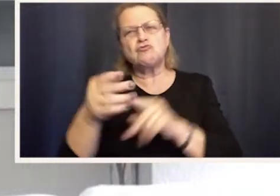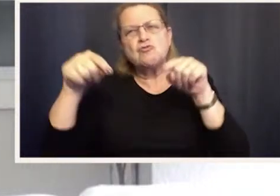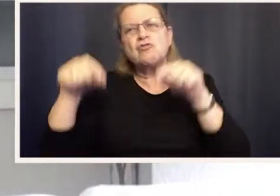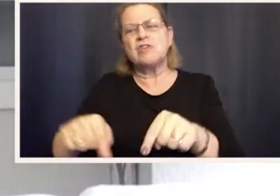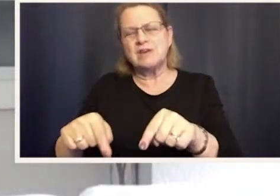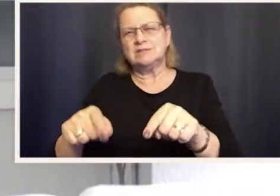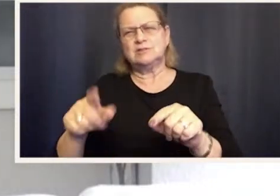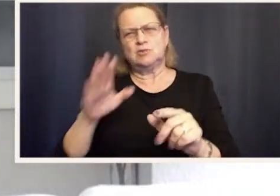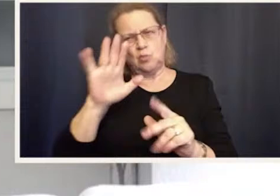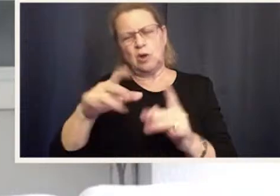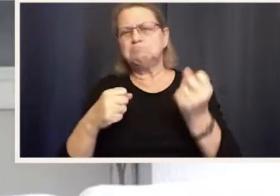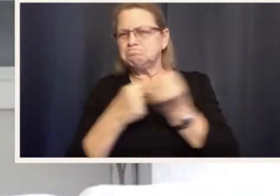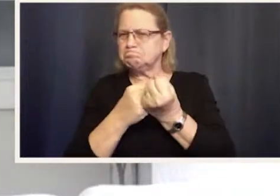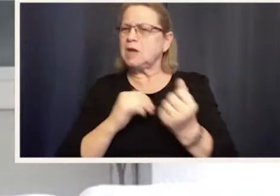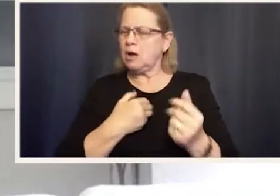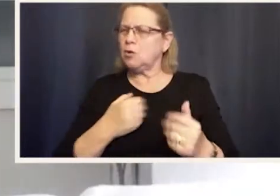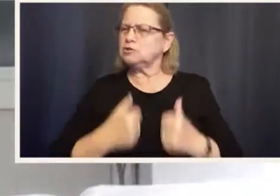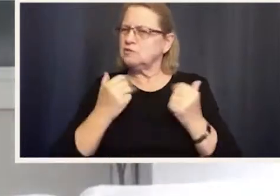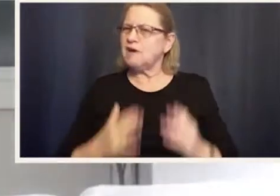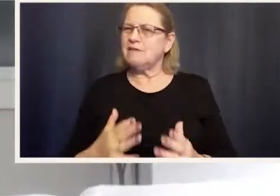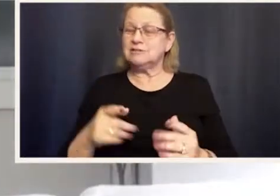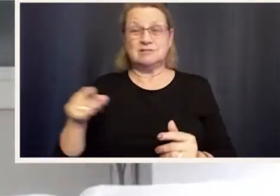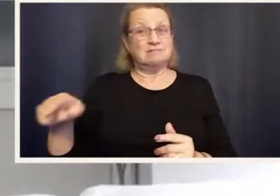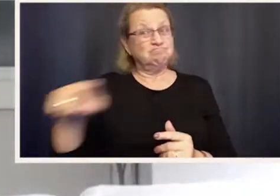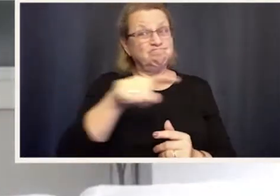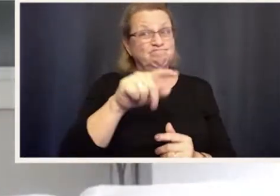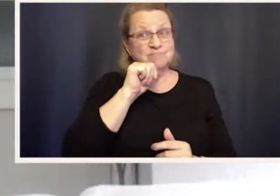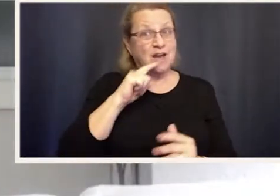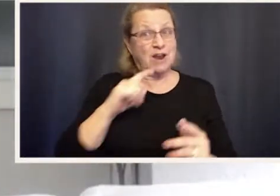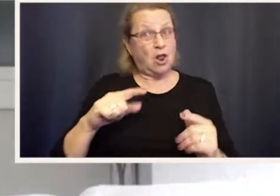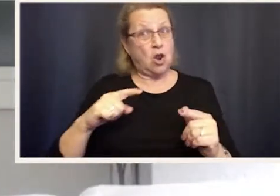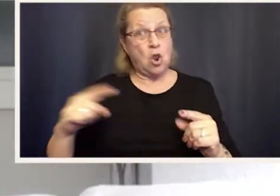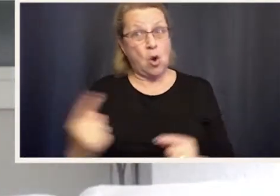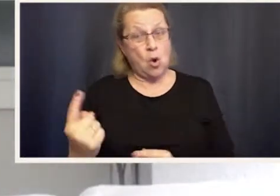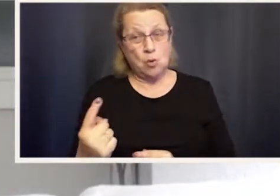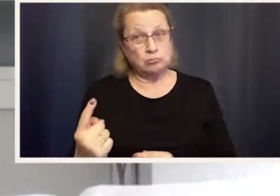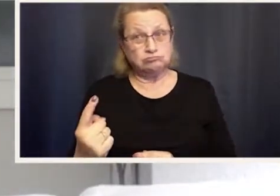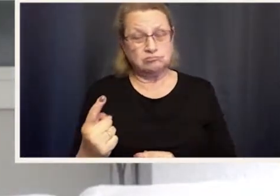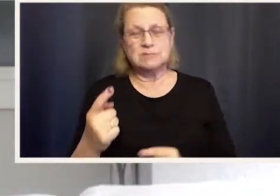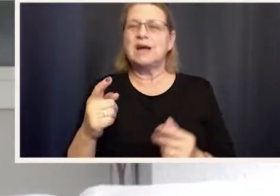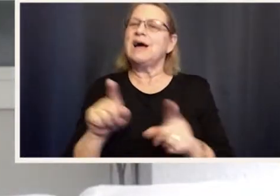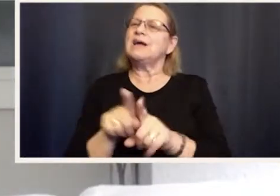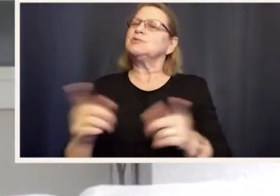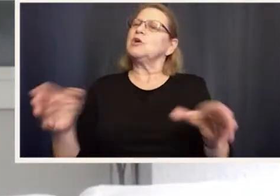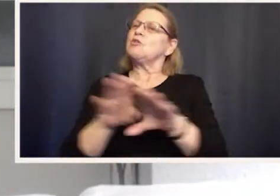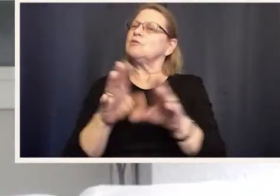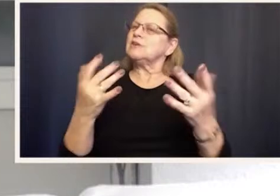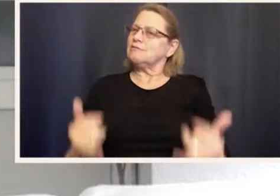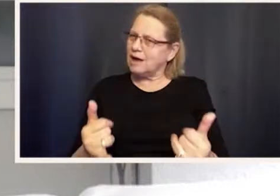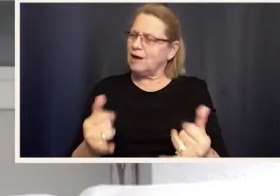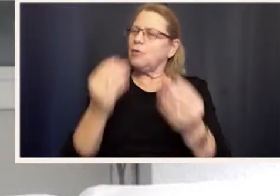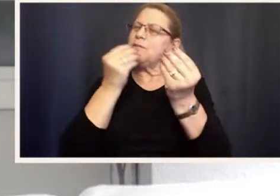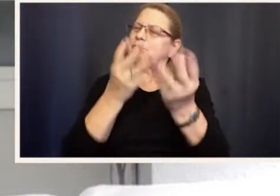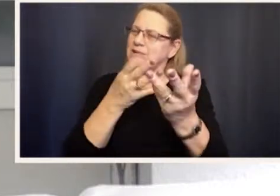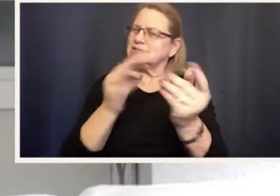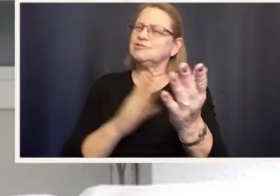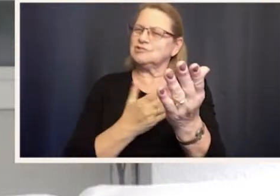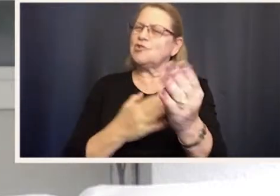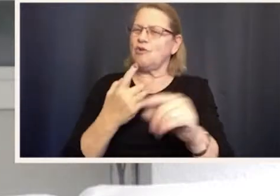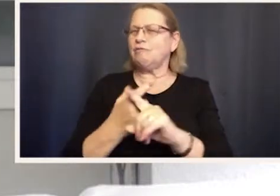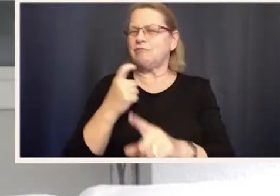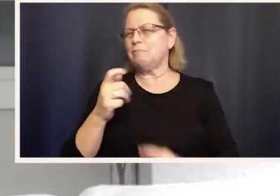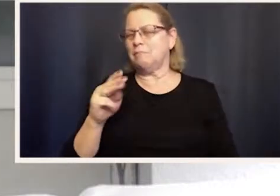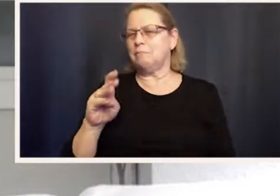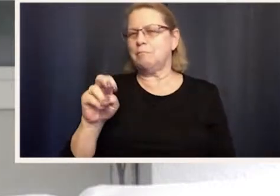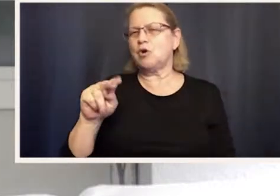They are not alone. As we close out our evening with a message and song for Bernie, I know I will be seeing